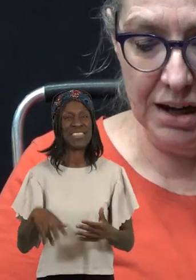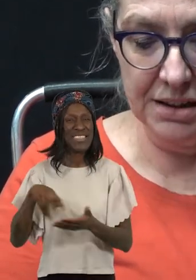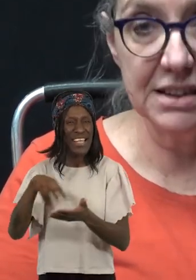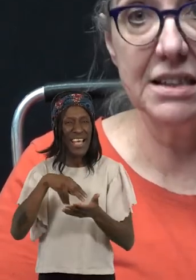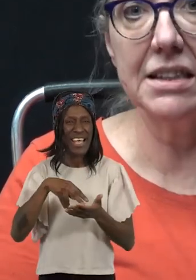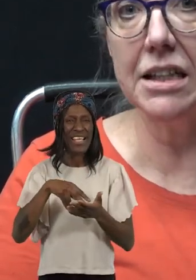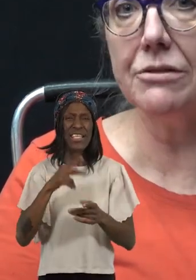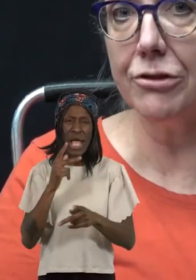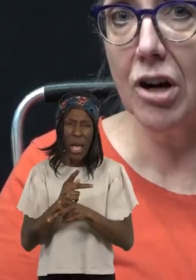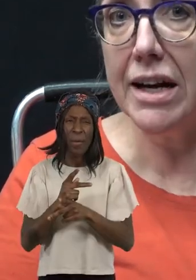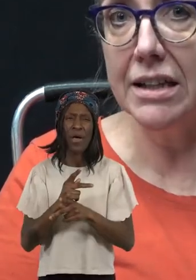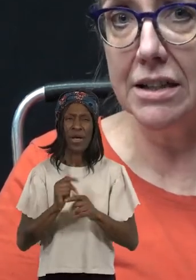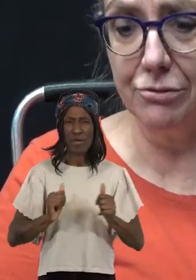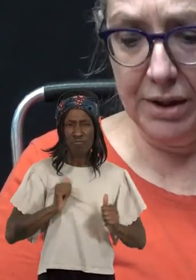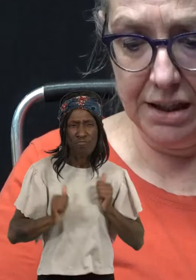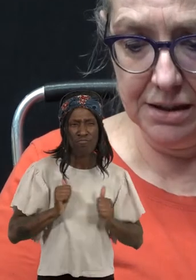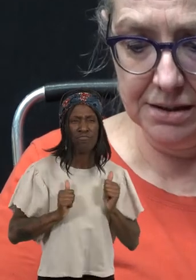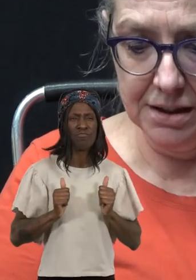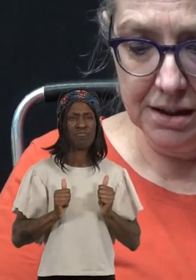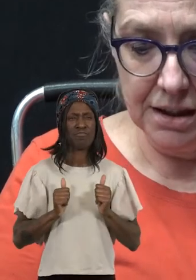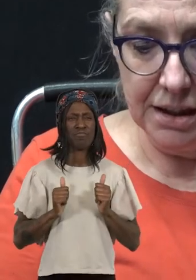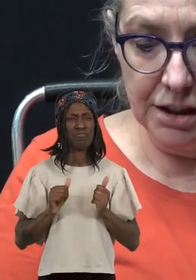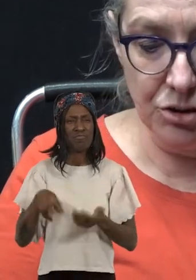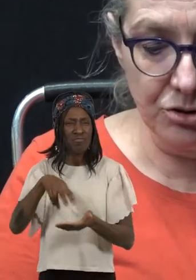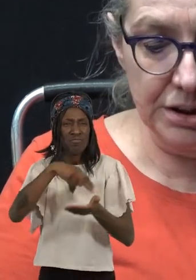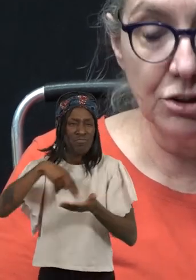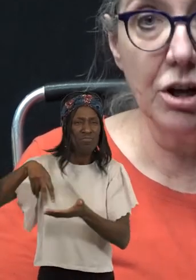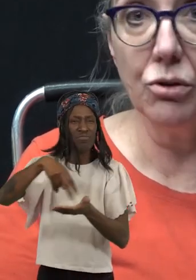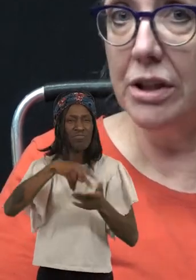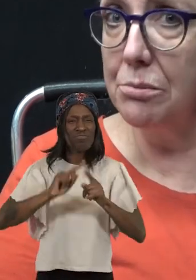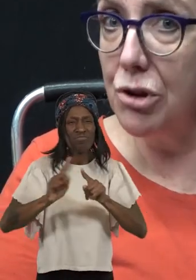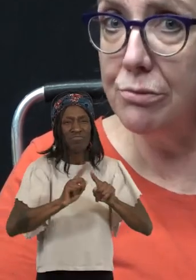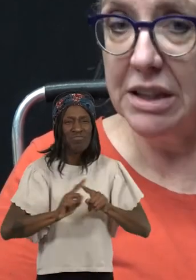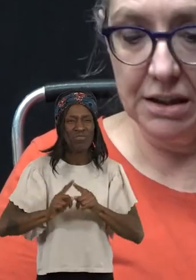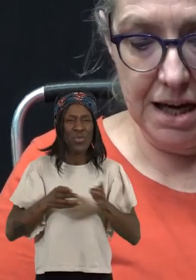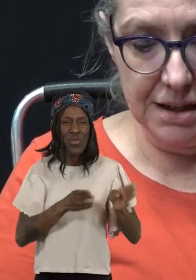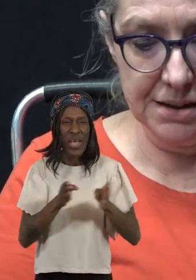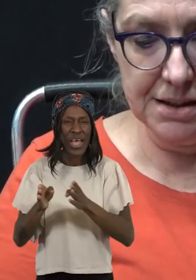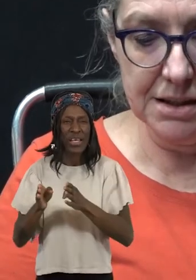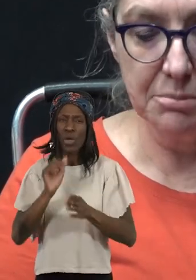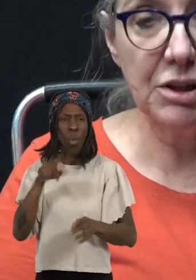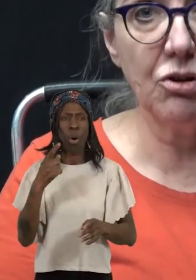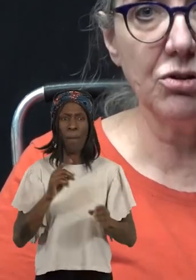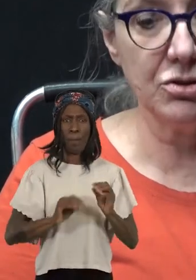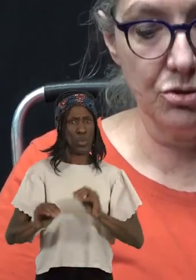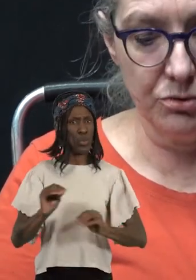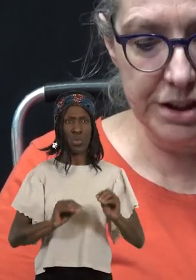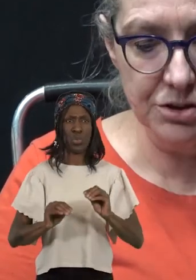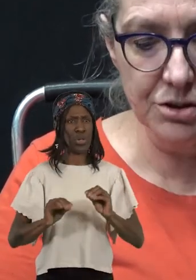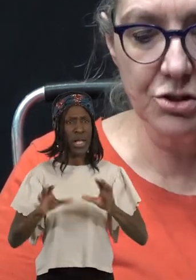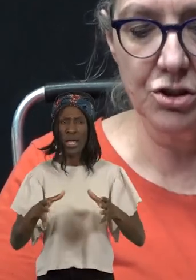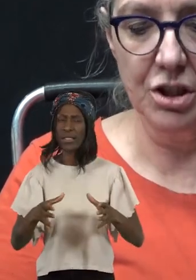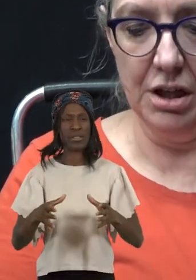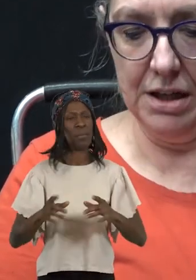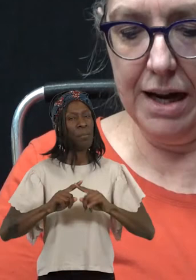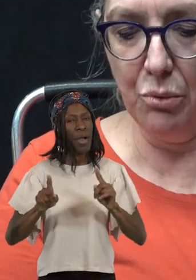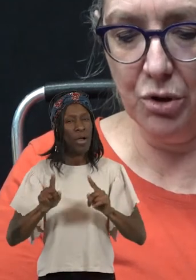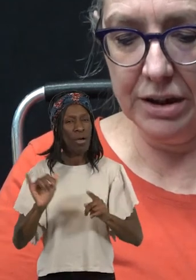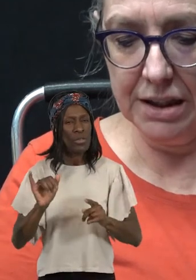own practices in a variety of ways, including not only movement classes, but also